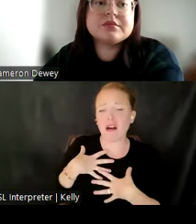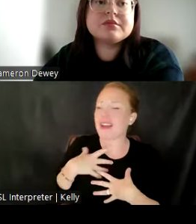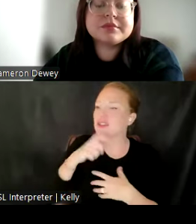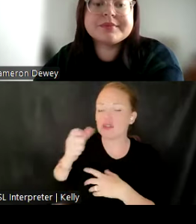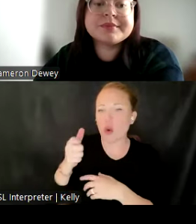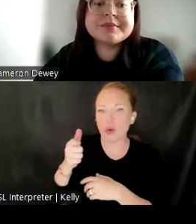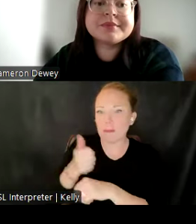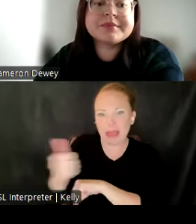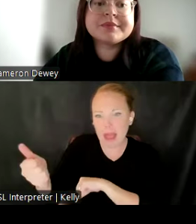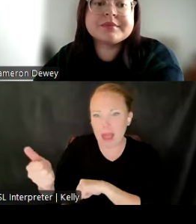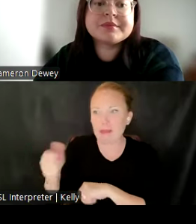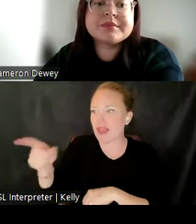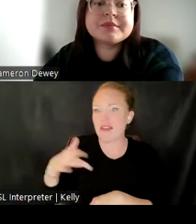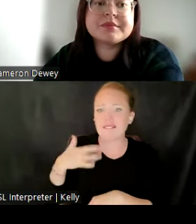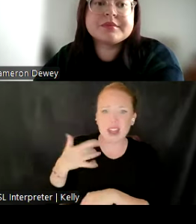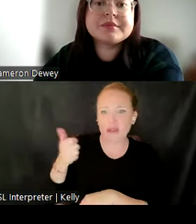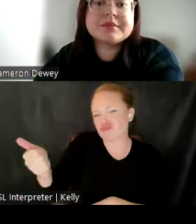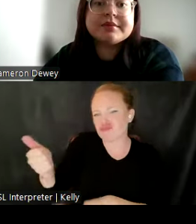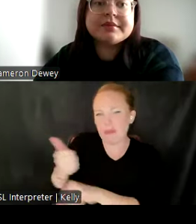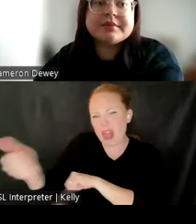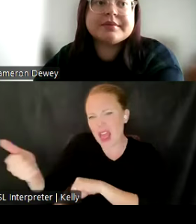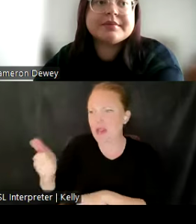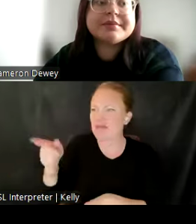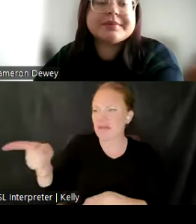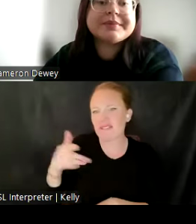guilt. Next slide, please.